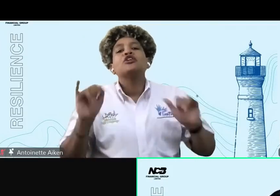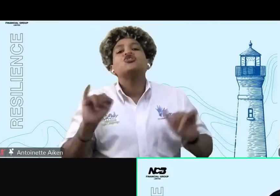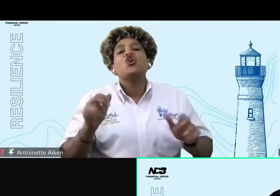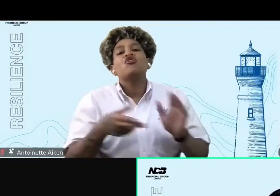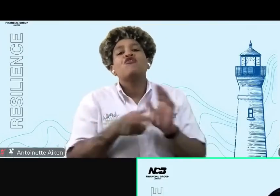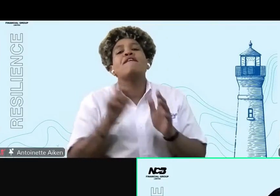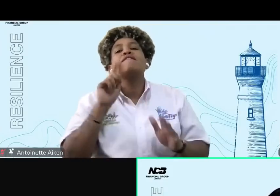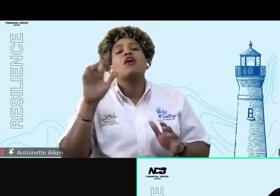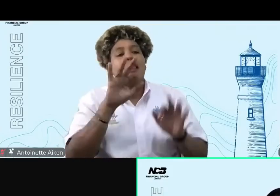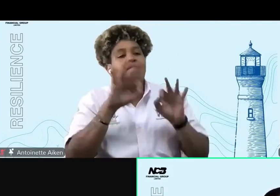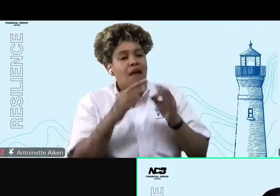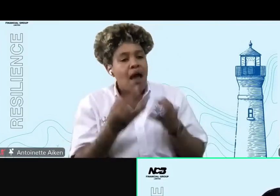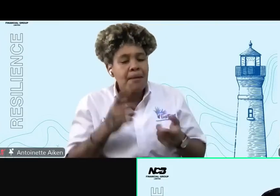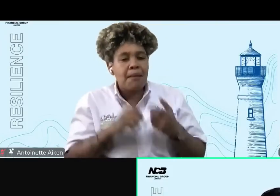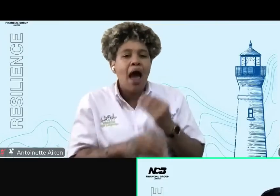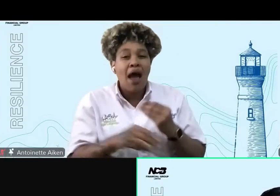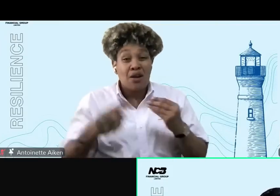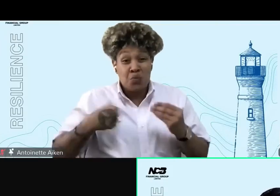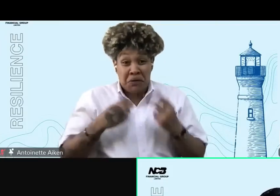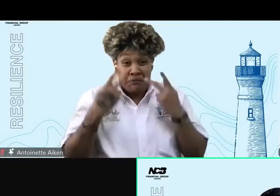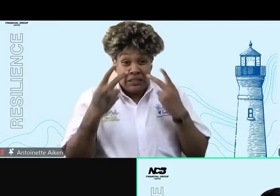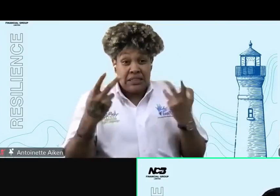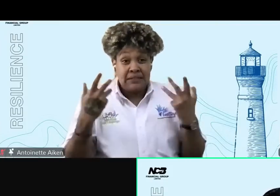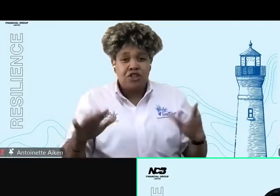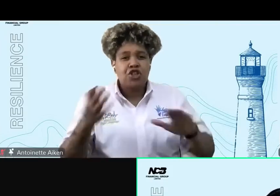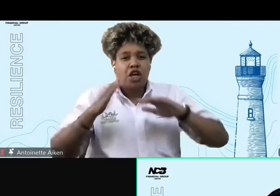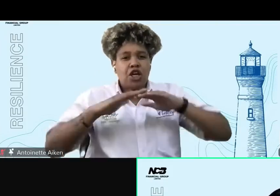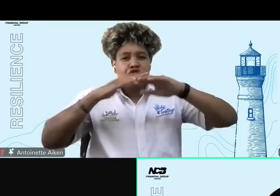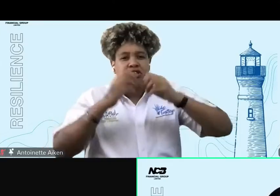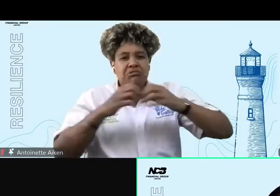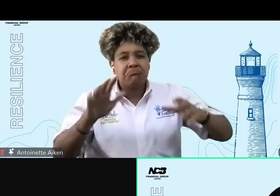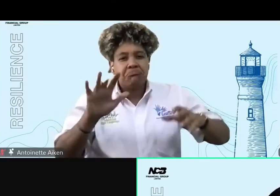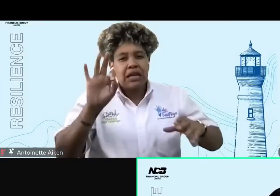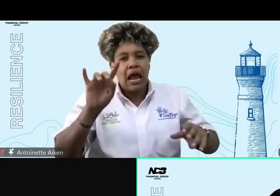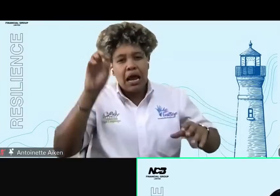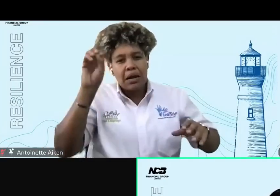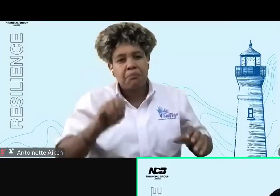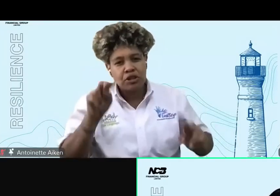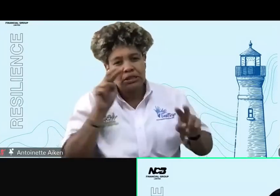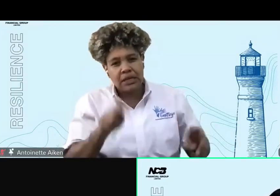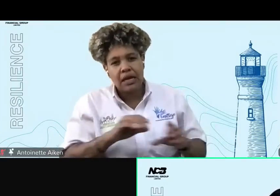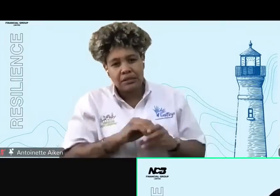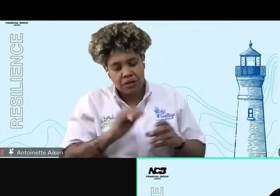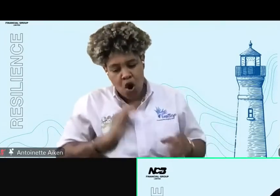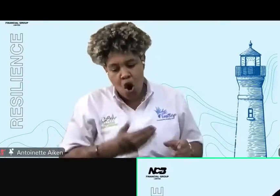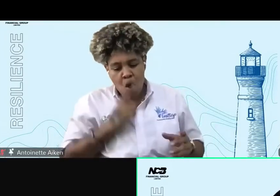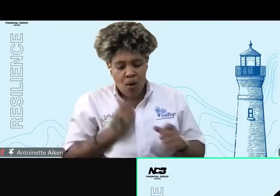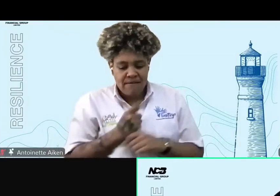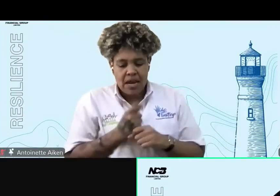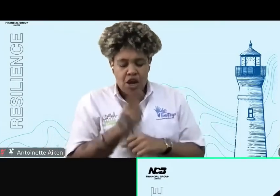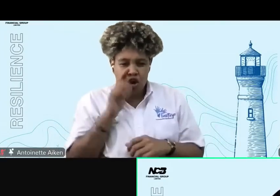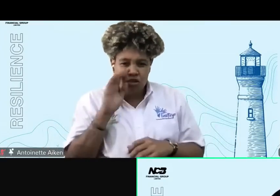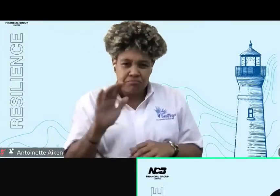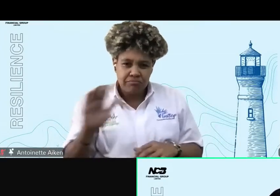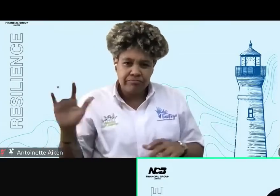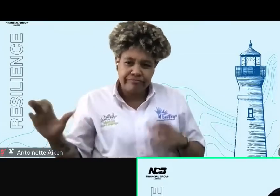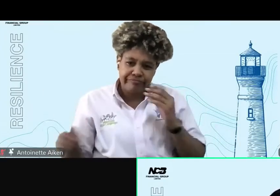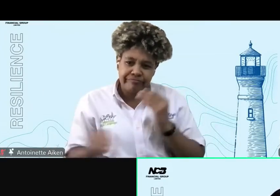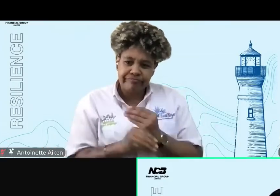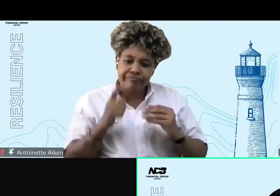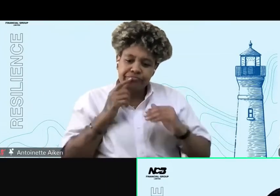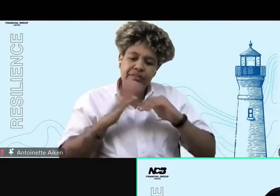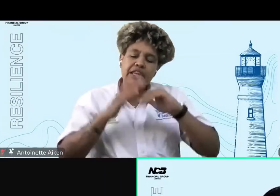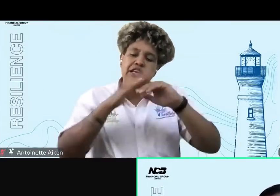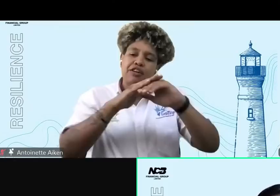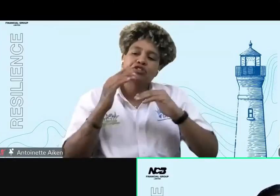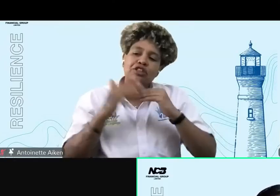for their families. And we have seen an increase, I think about 9% is our year-on-year increase